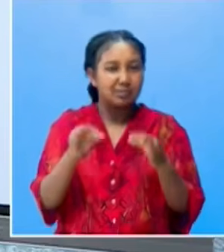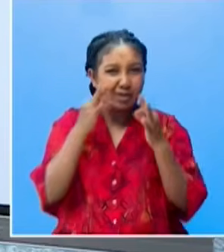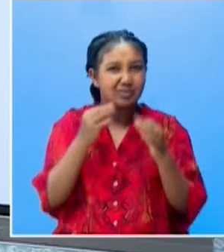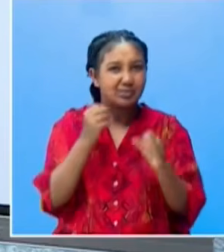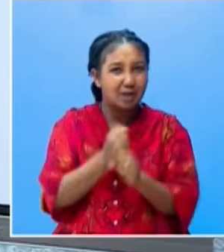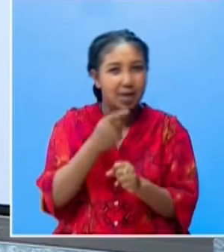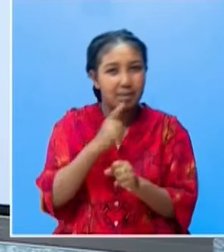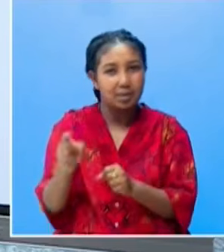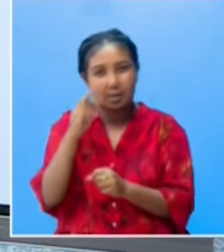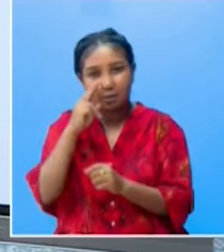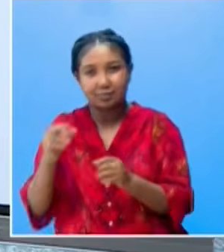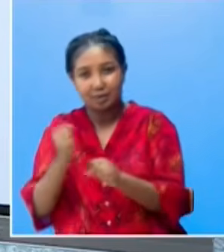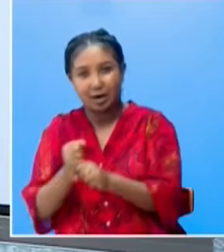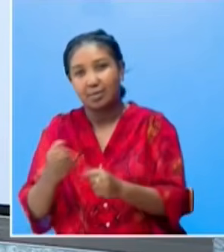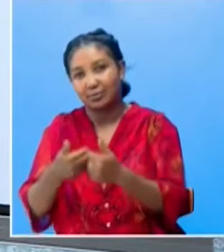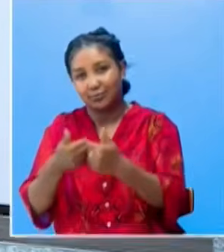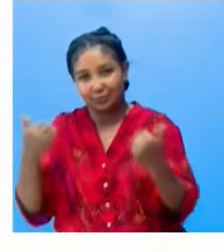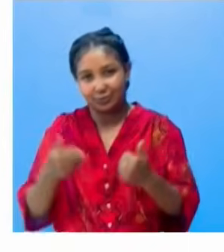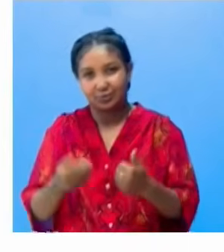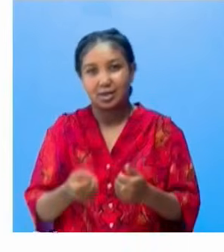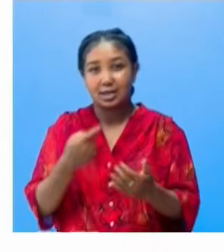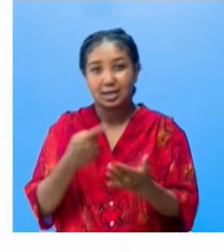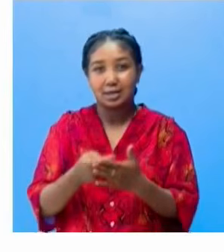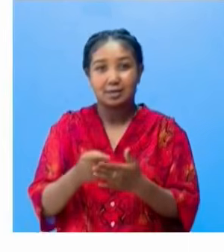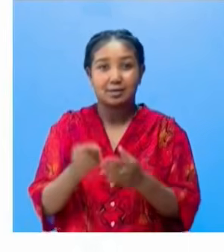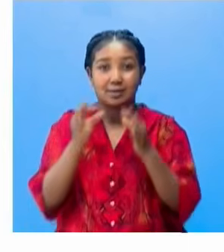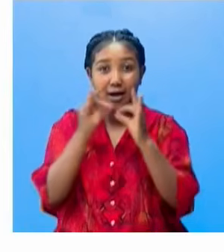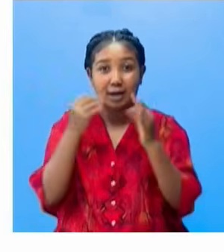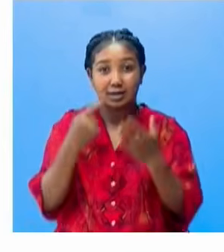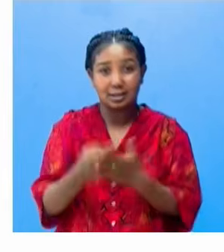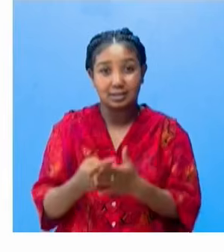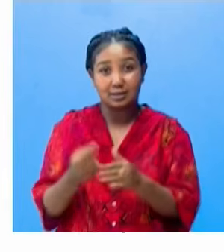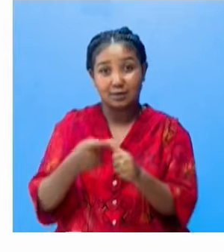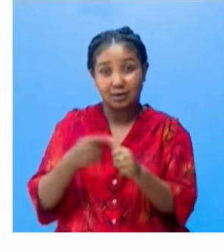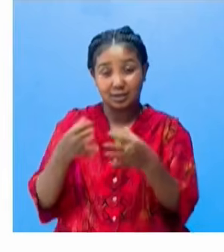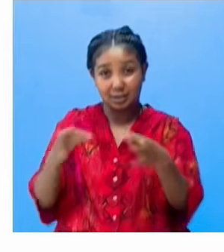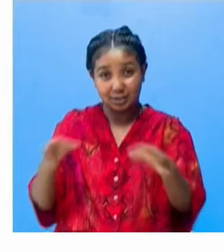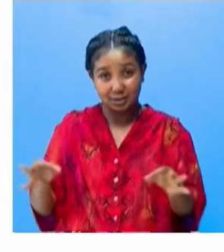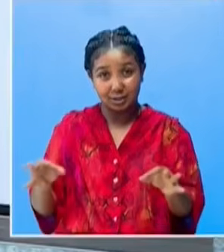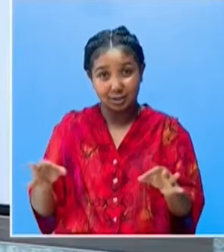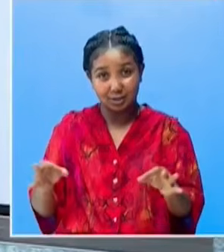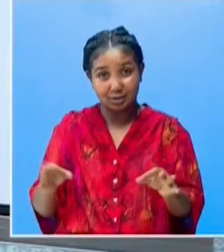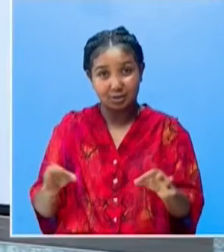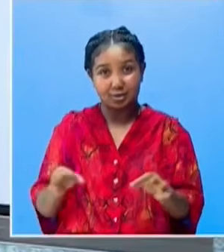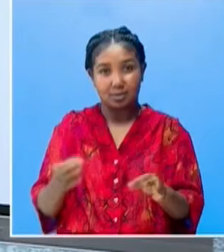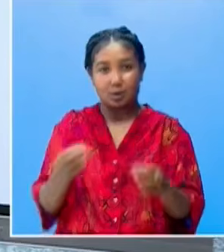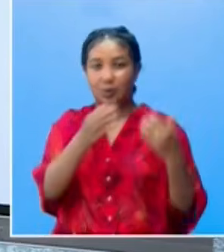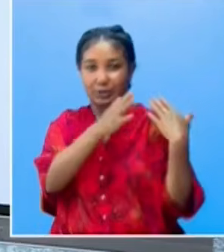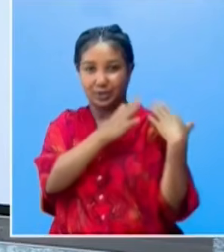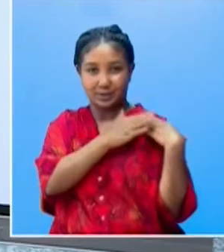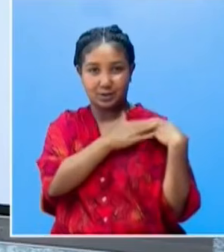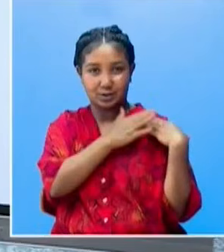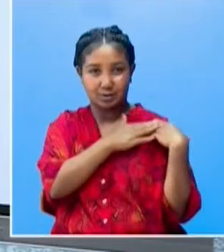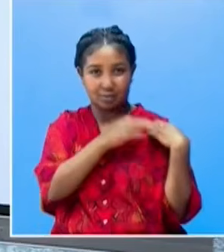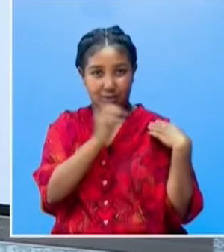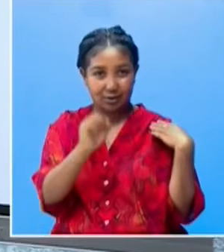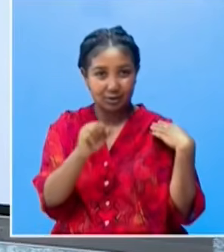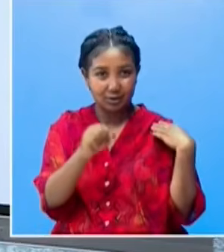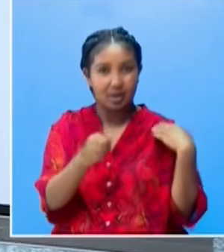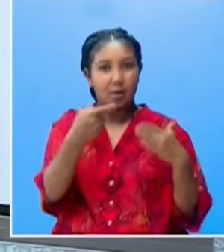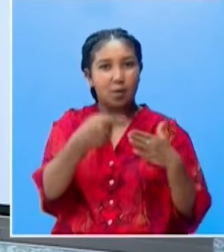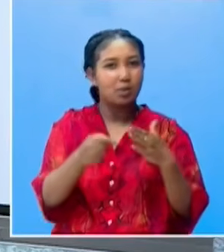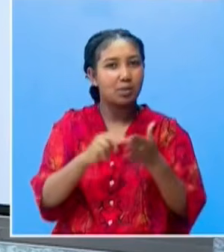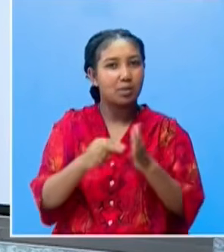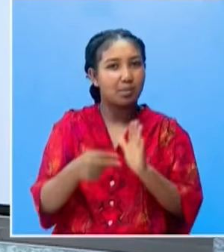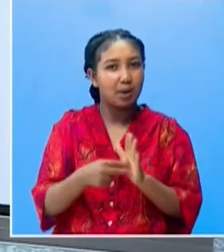rat, okay? Look, here, the cat here in the first sentence is our subject, right? What do we